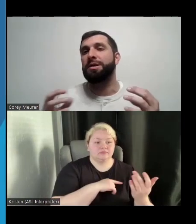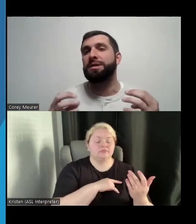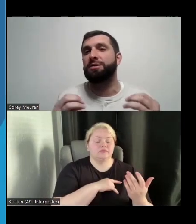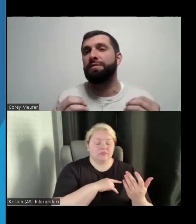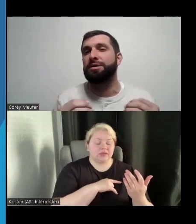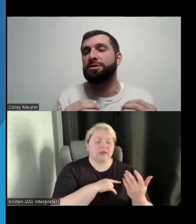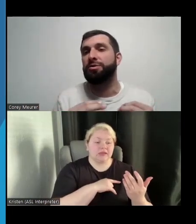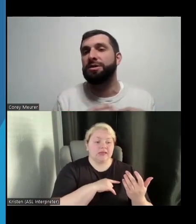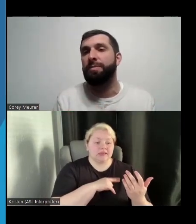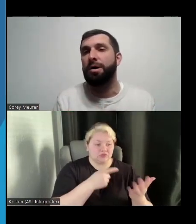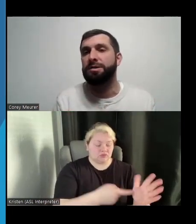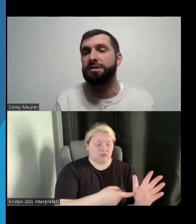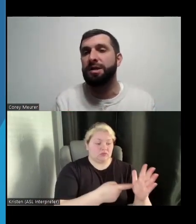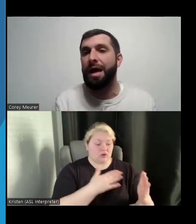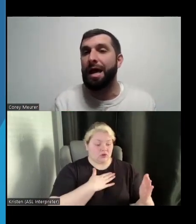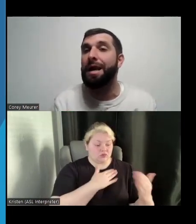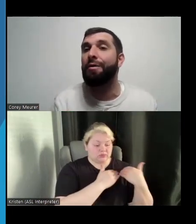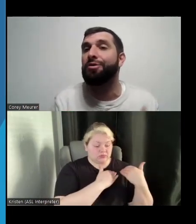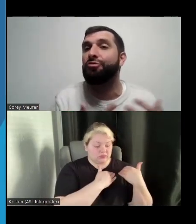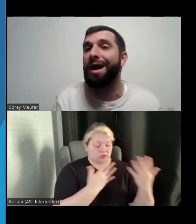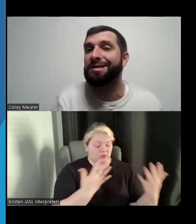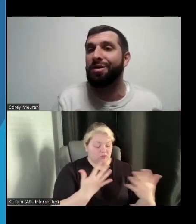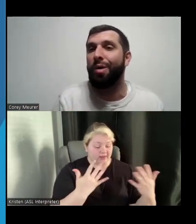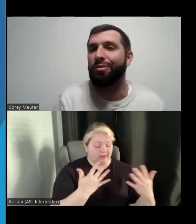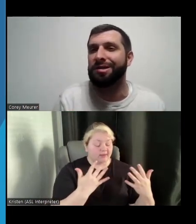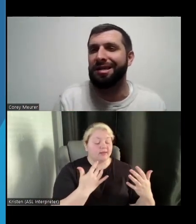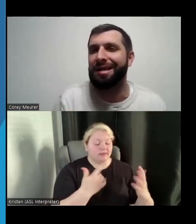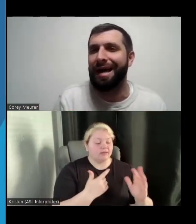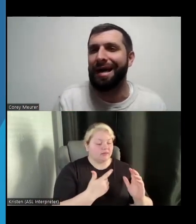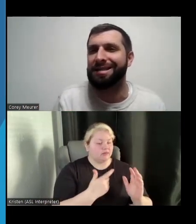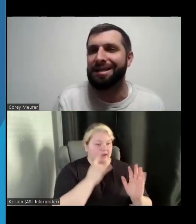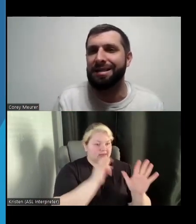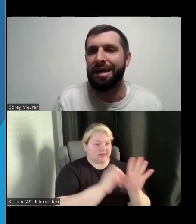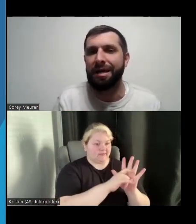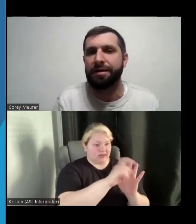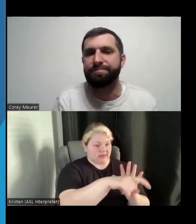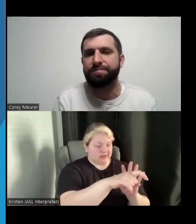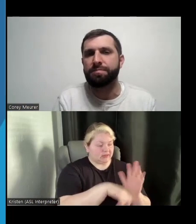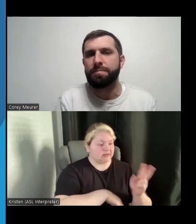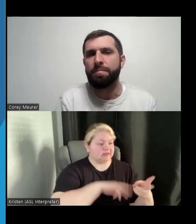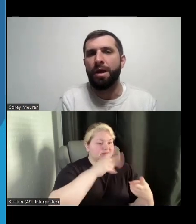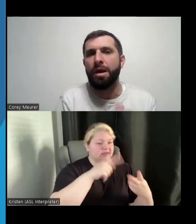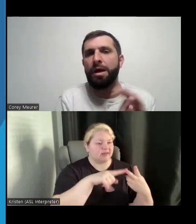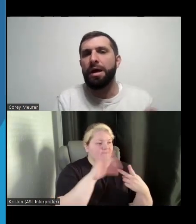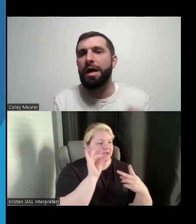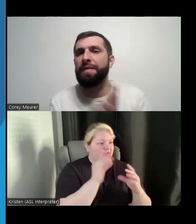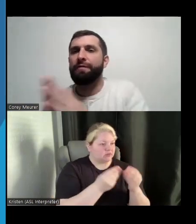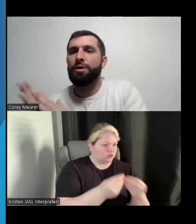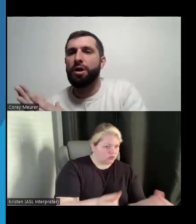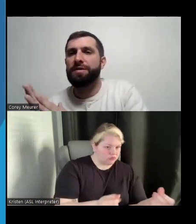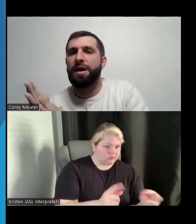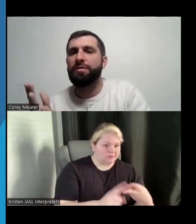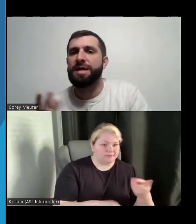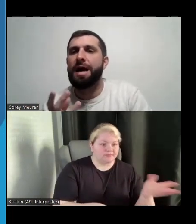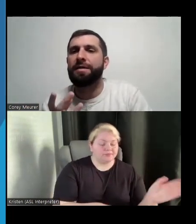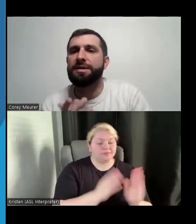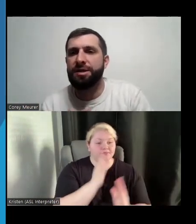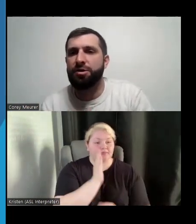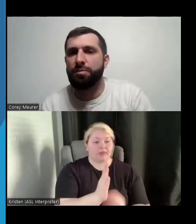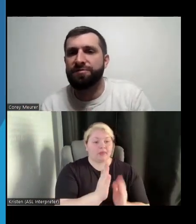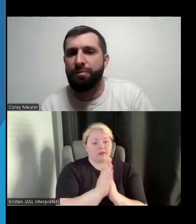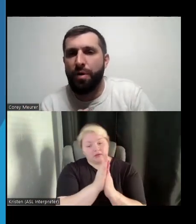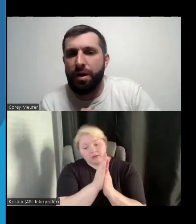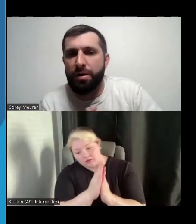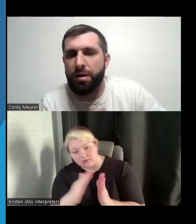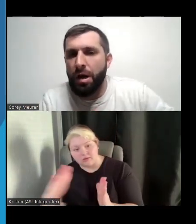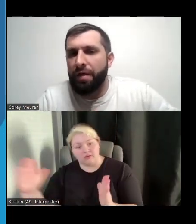take one of these interventions or responses and now address what we're seeing as this need? And then if we look at the other side of the